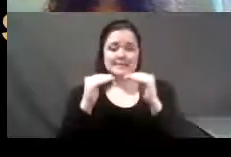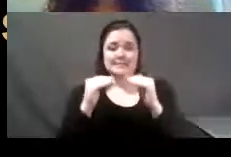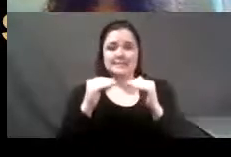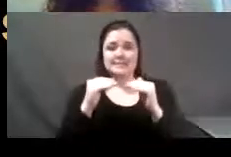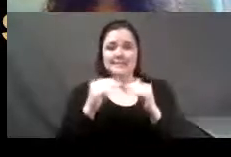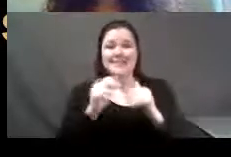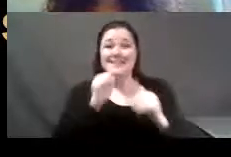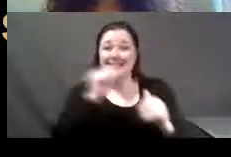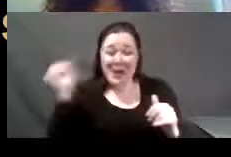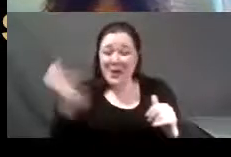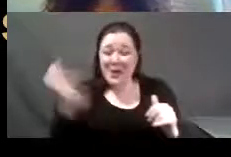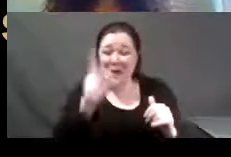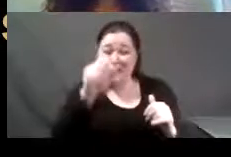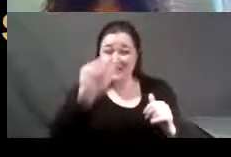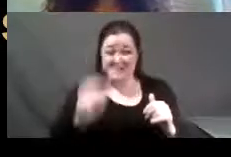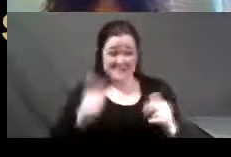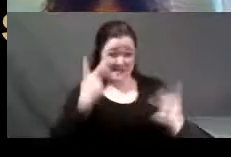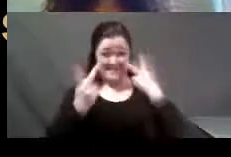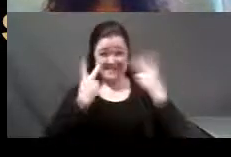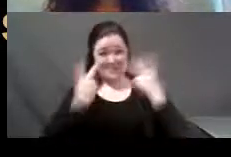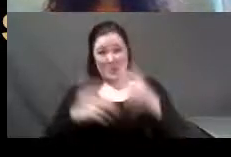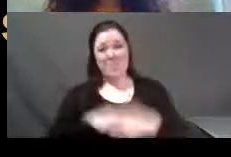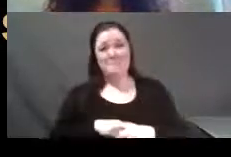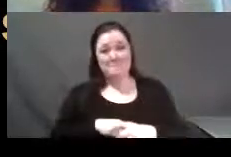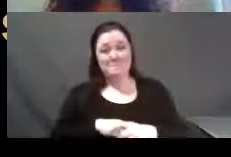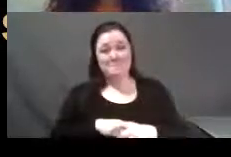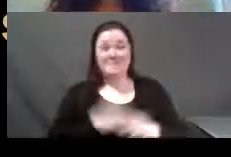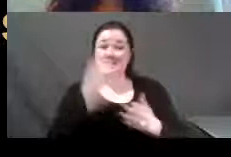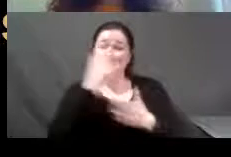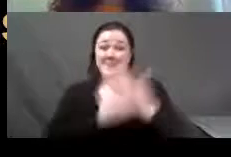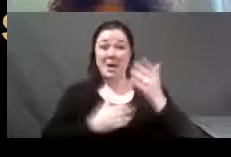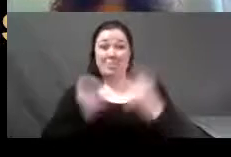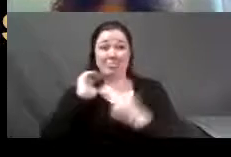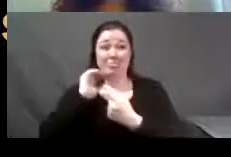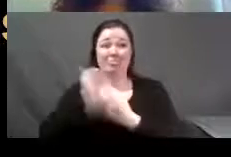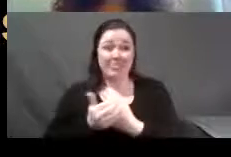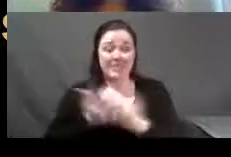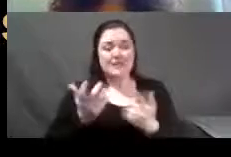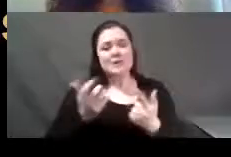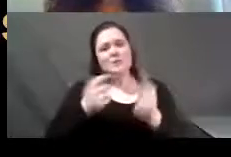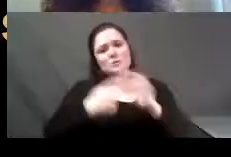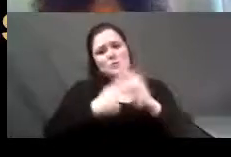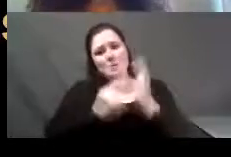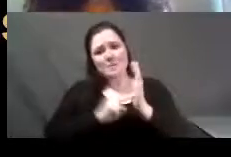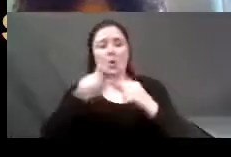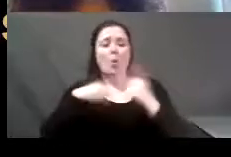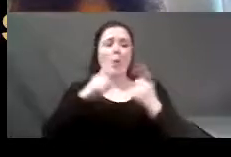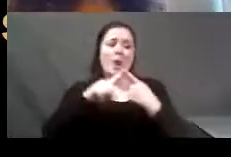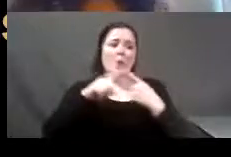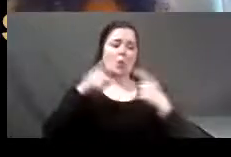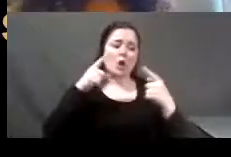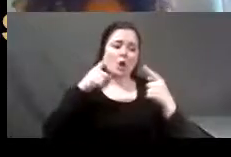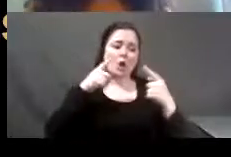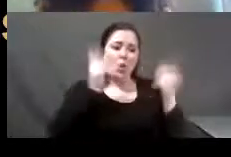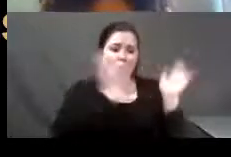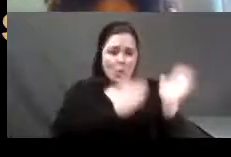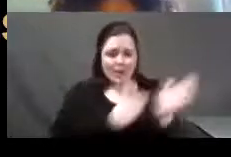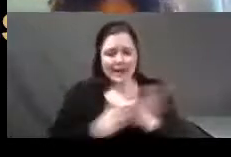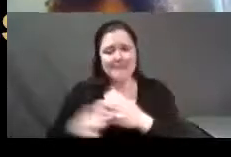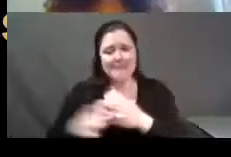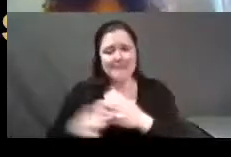all disabilities are visible so that we can come at organizing and advocacy in a way